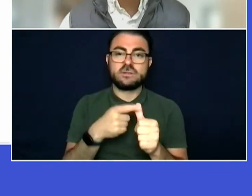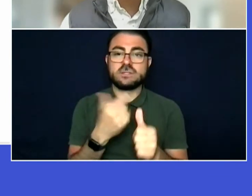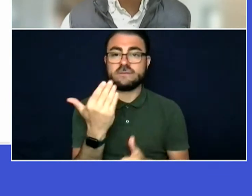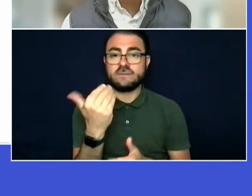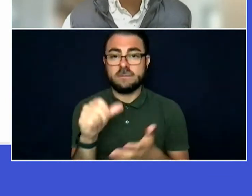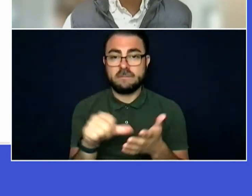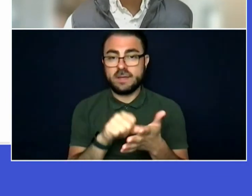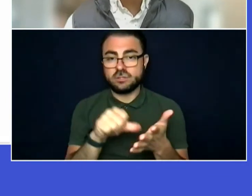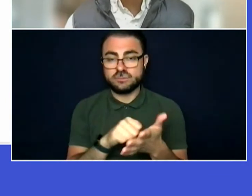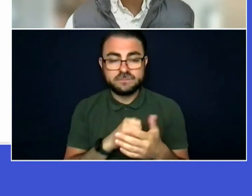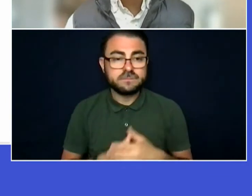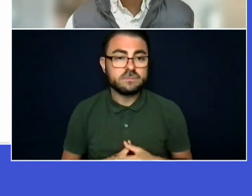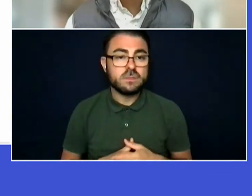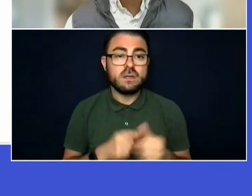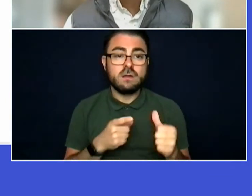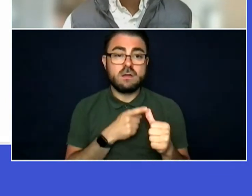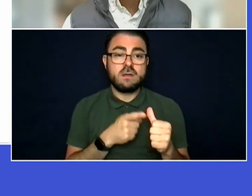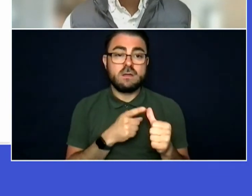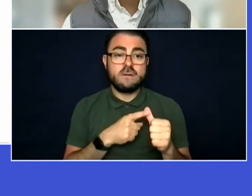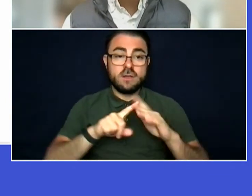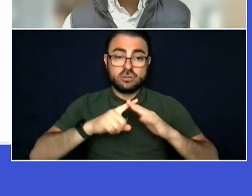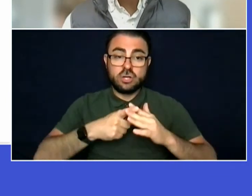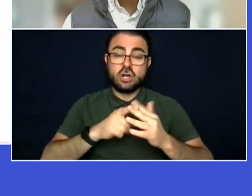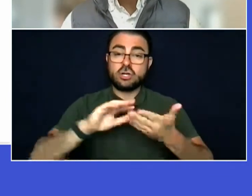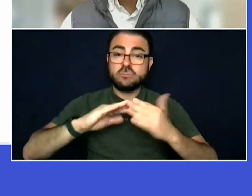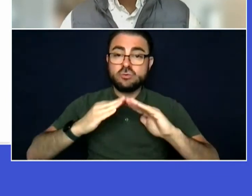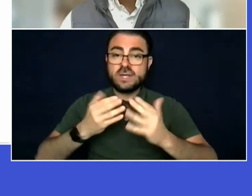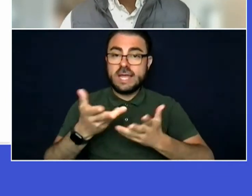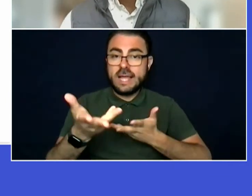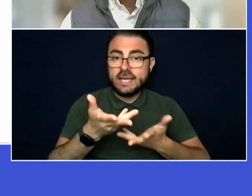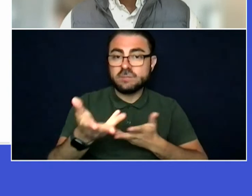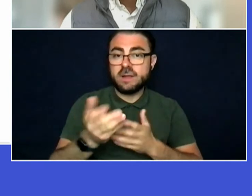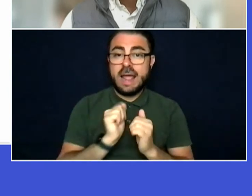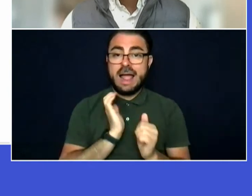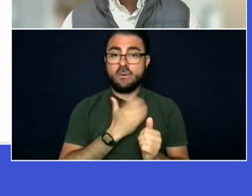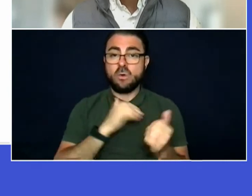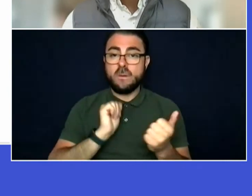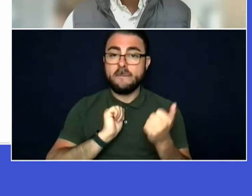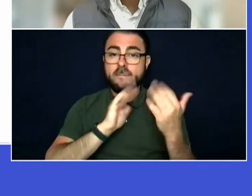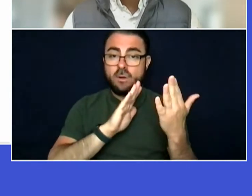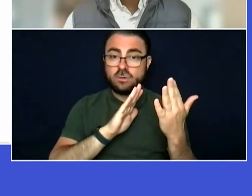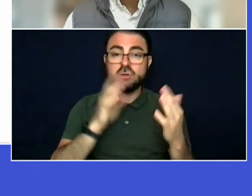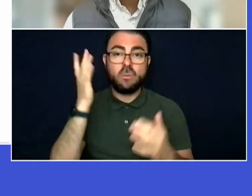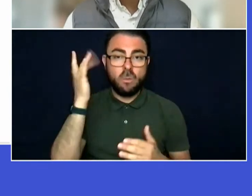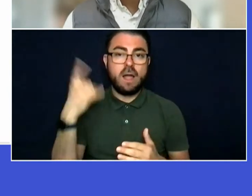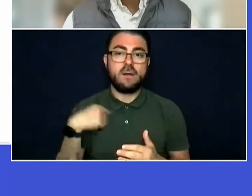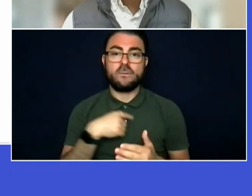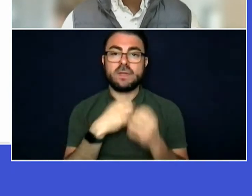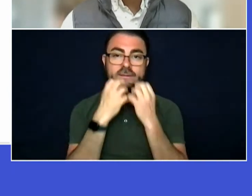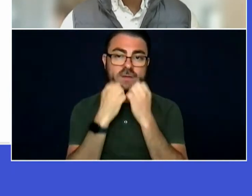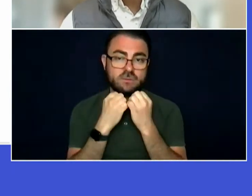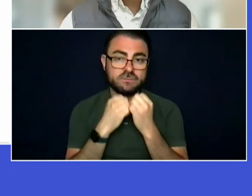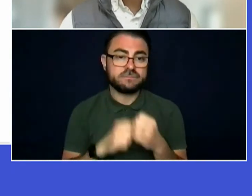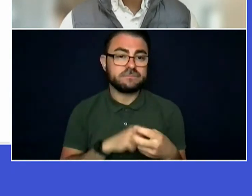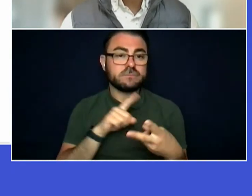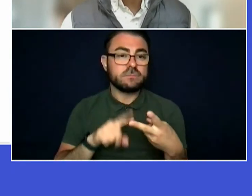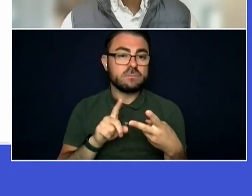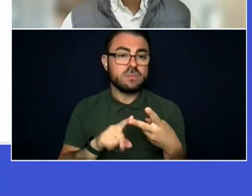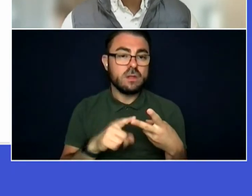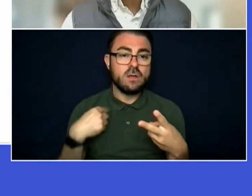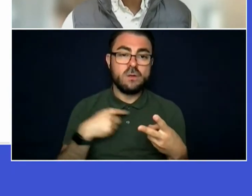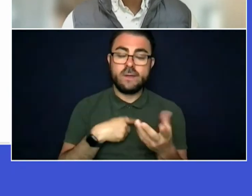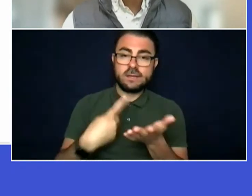1, we start out with community engagement, our approach to it and how we value it. 2, we talk about the equity and